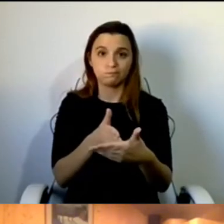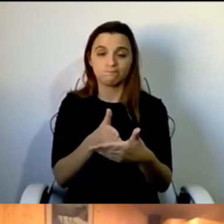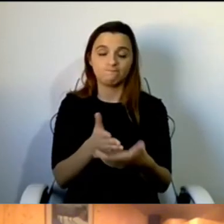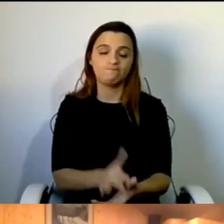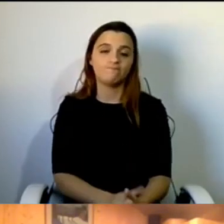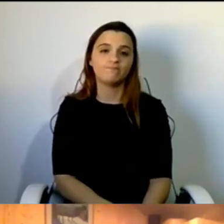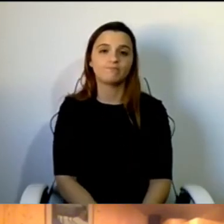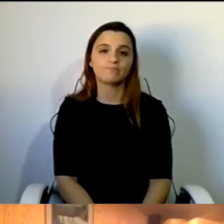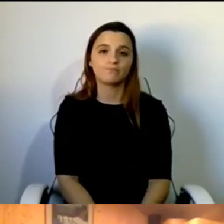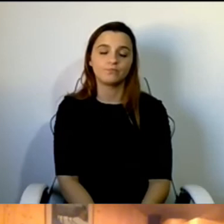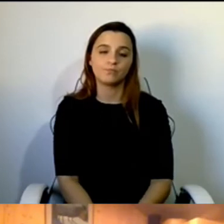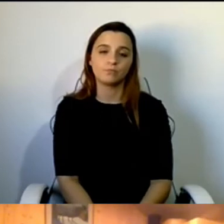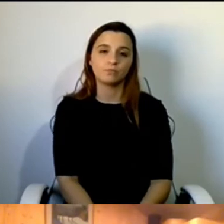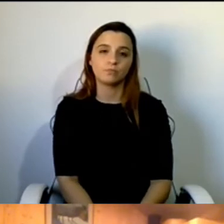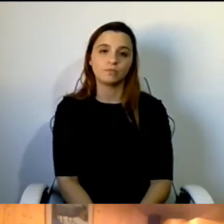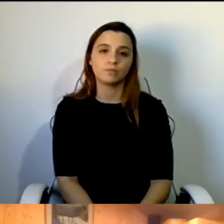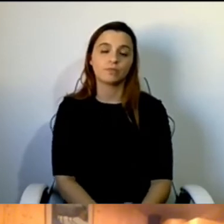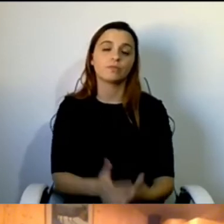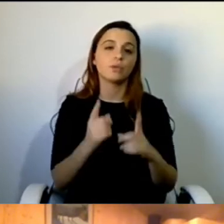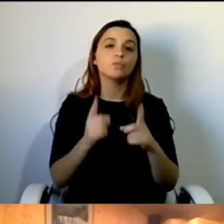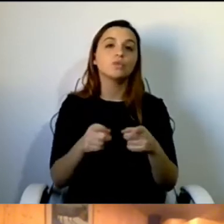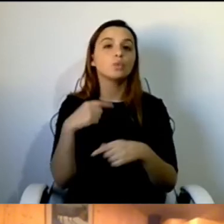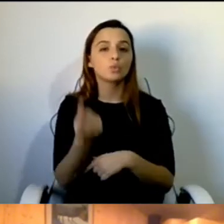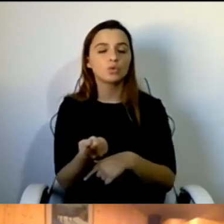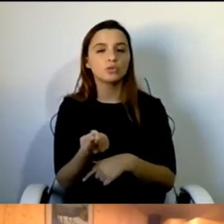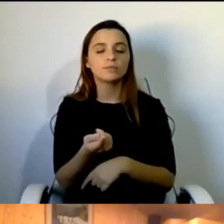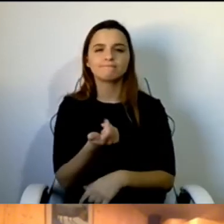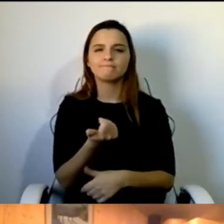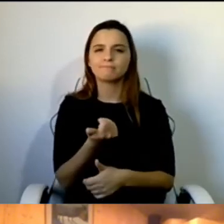started to define what basic needs is.